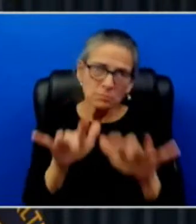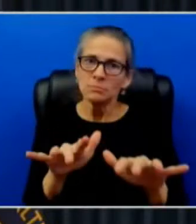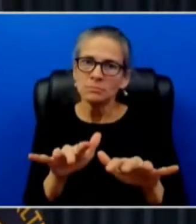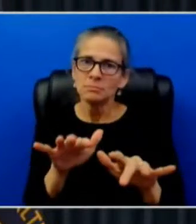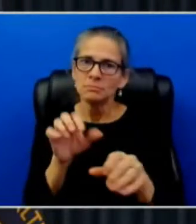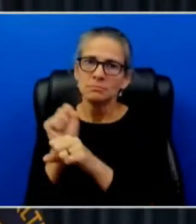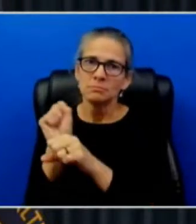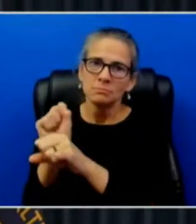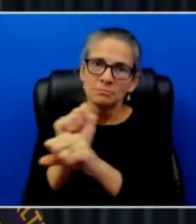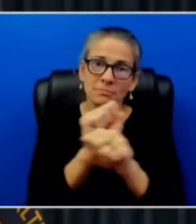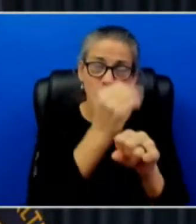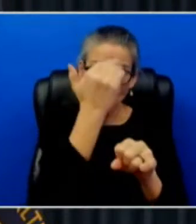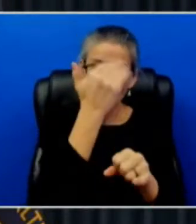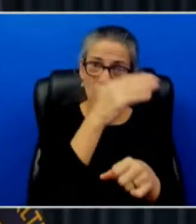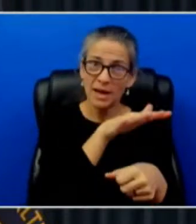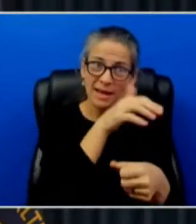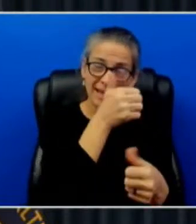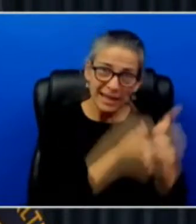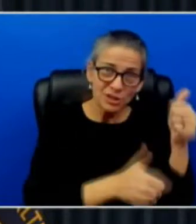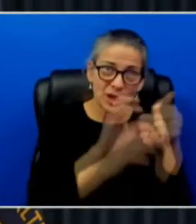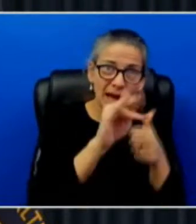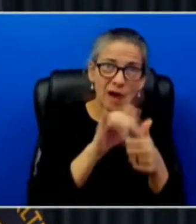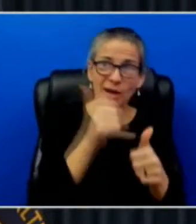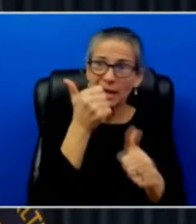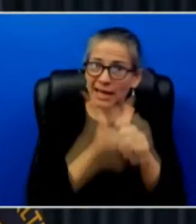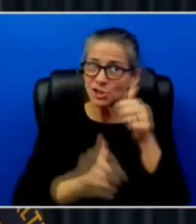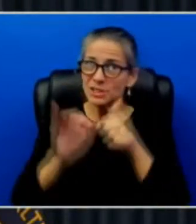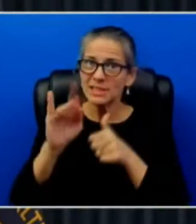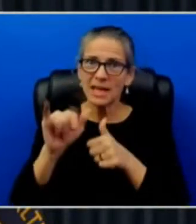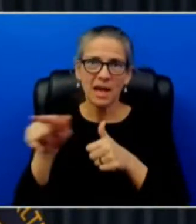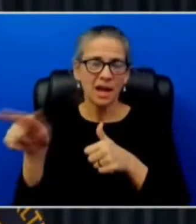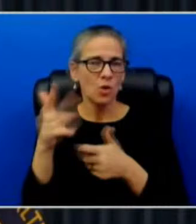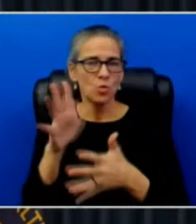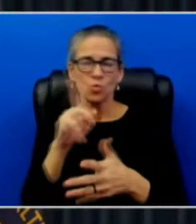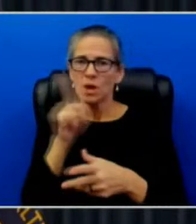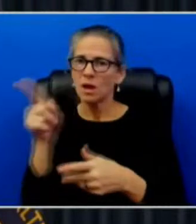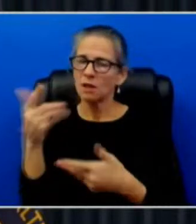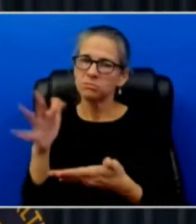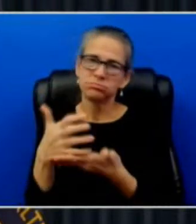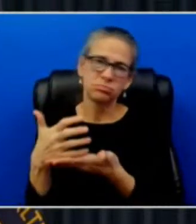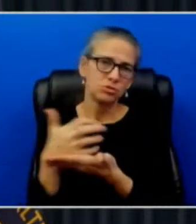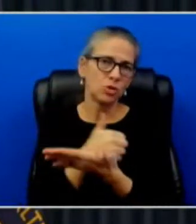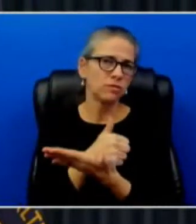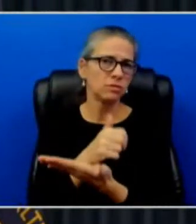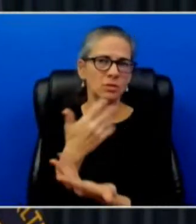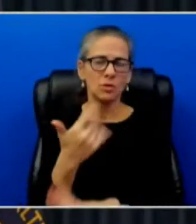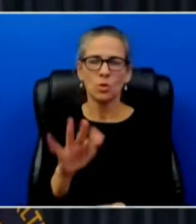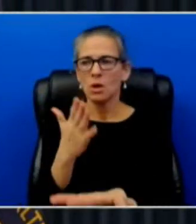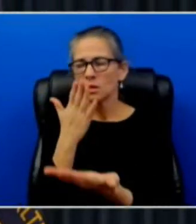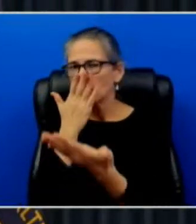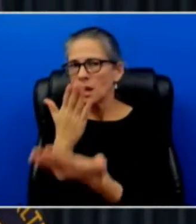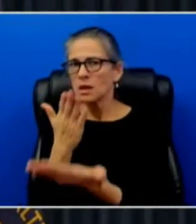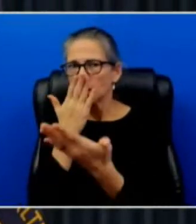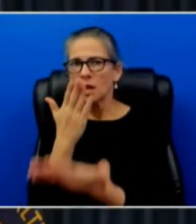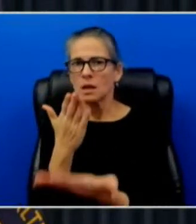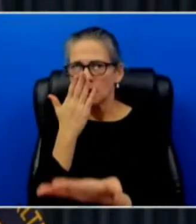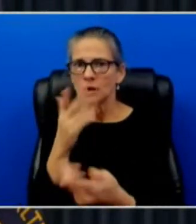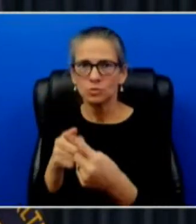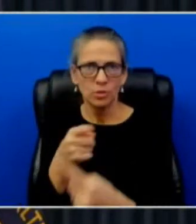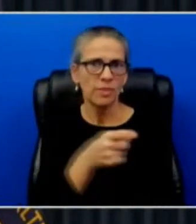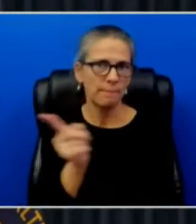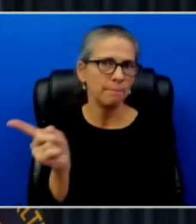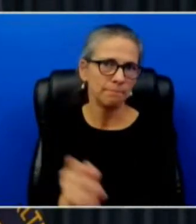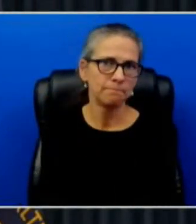in our cities, and they're out there doing this work too, and they deserve all the same thanks that we're giving to our state